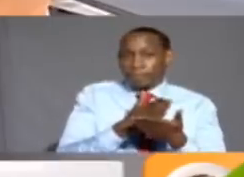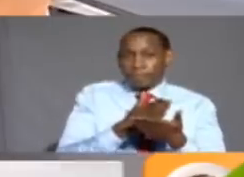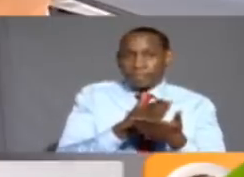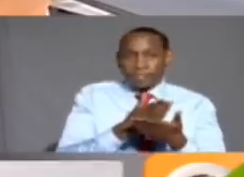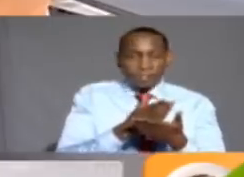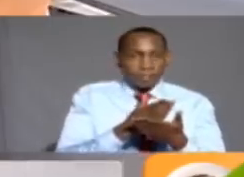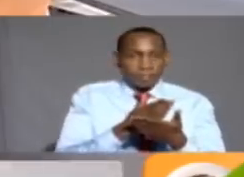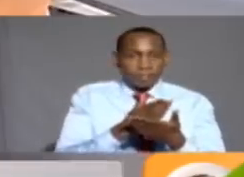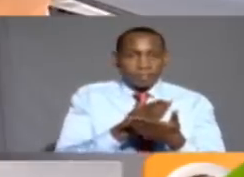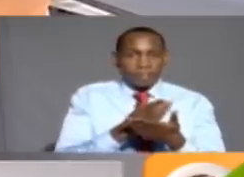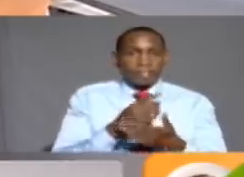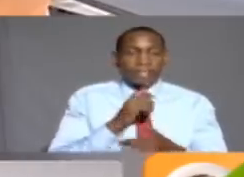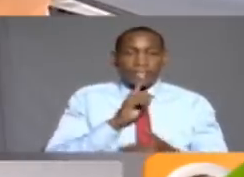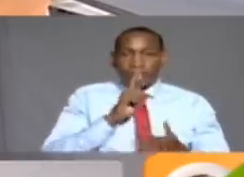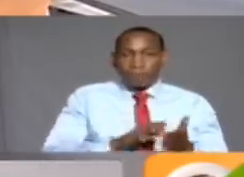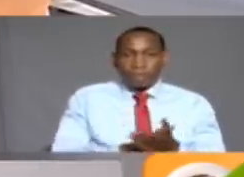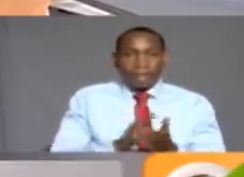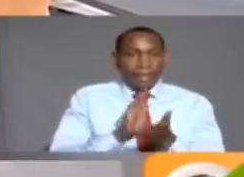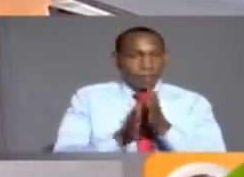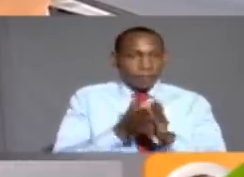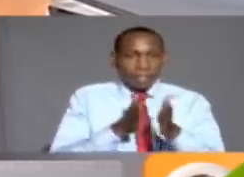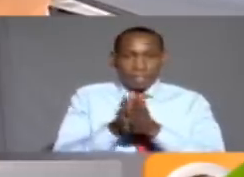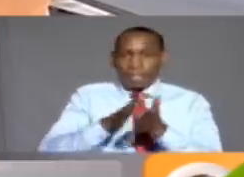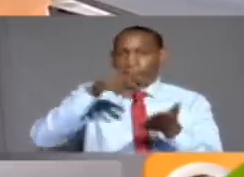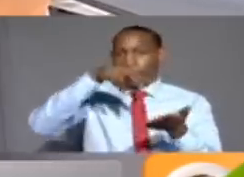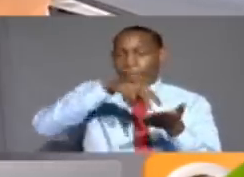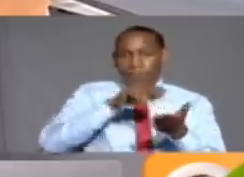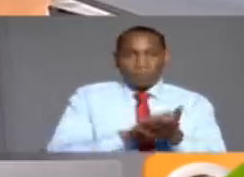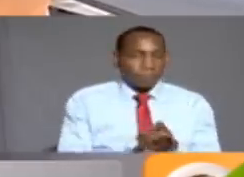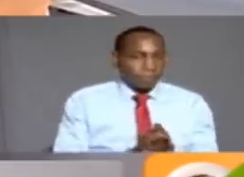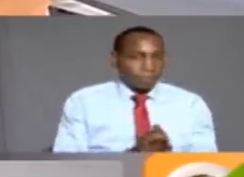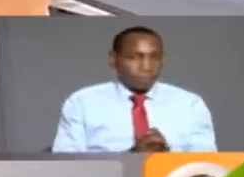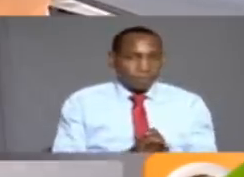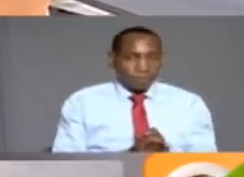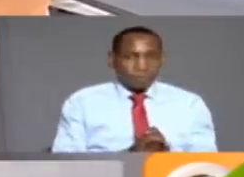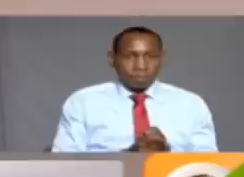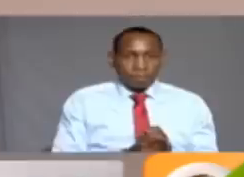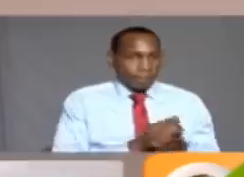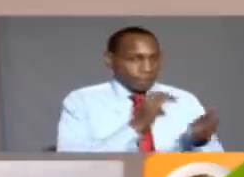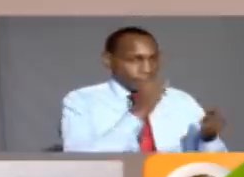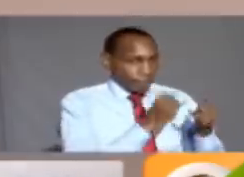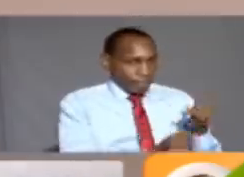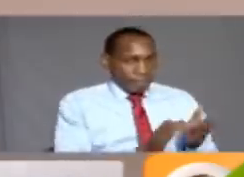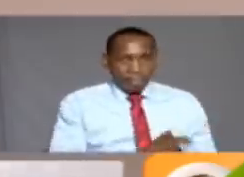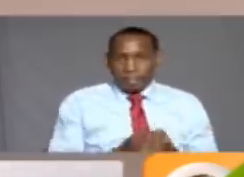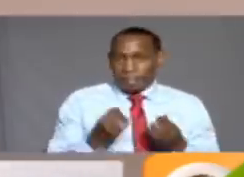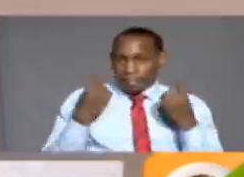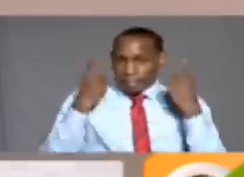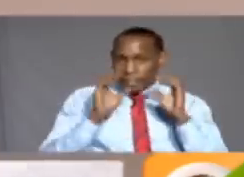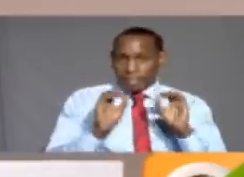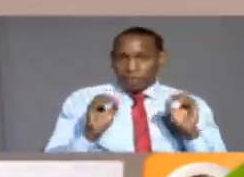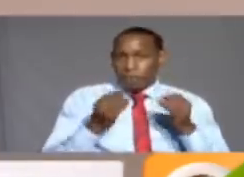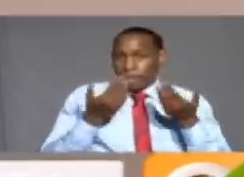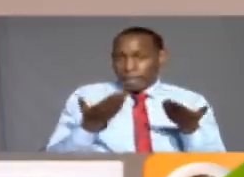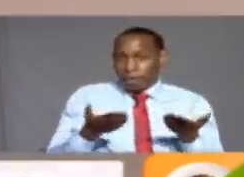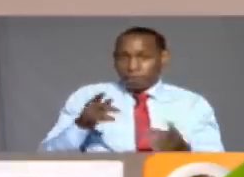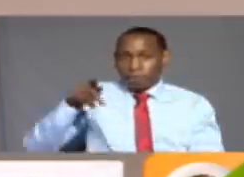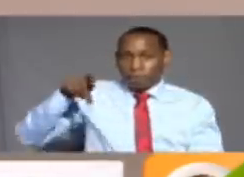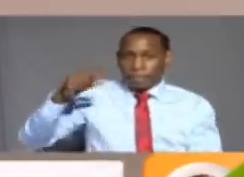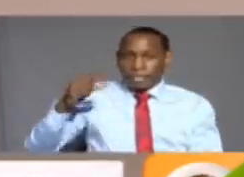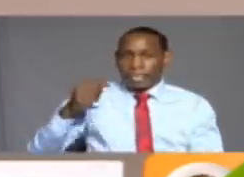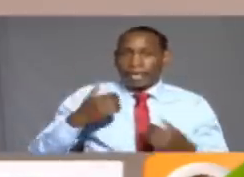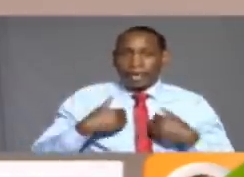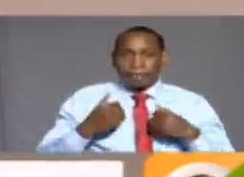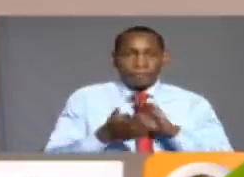because he said they have no candidate. Okay. Finally, yeah. I don't understand how a PG can be